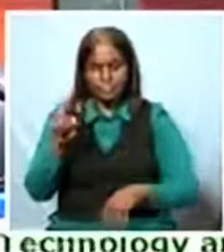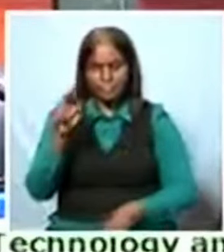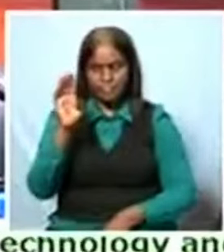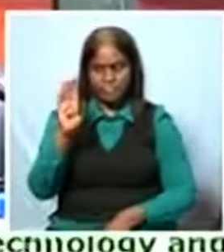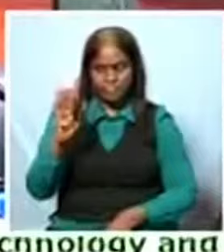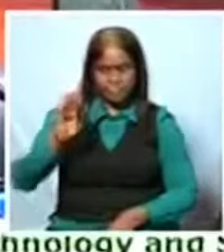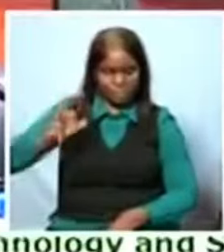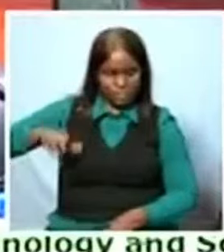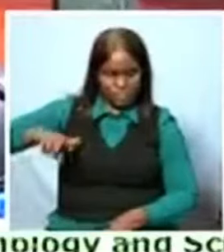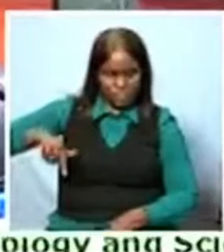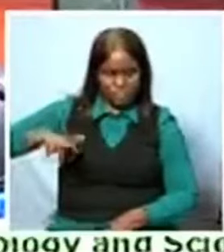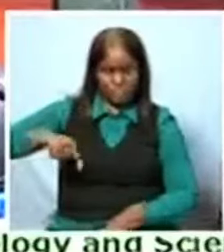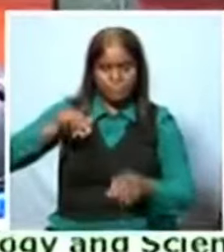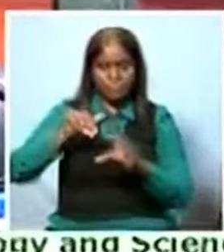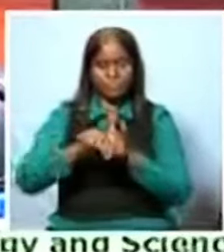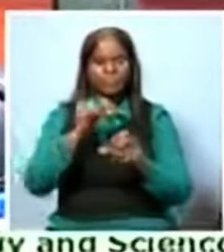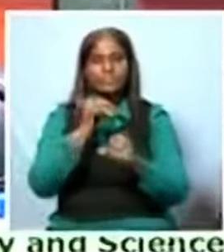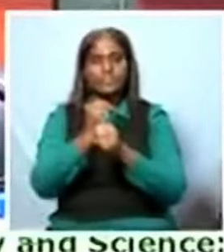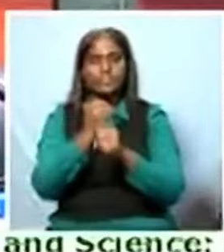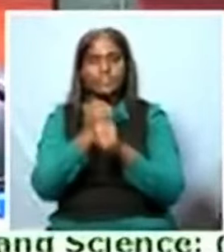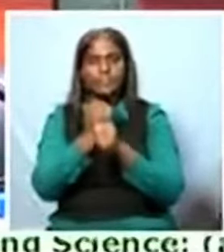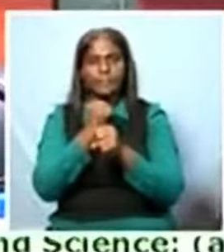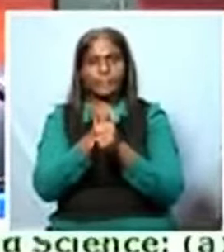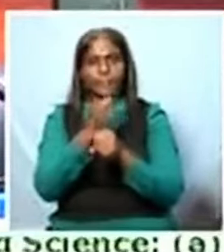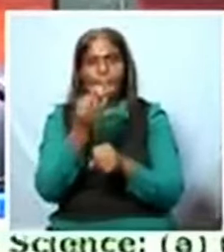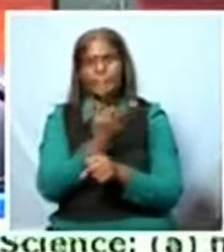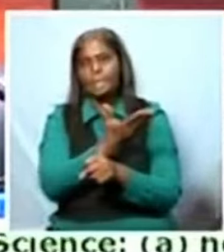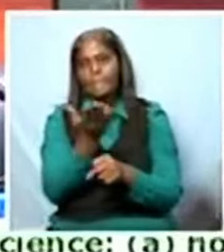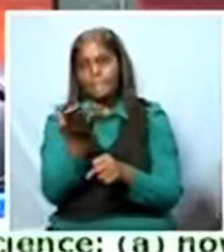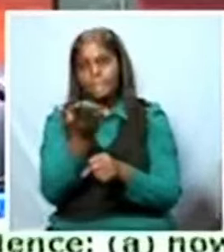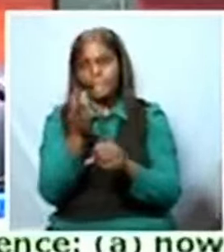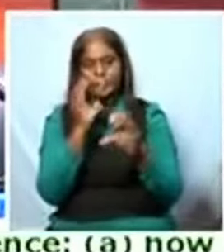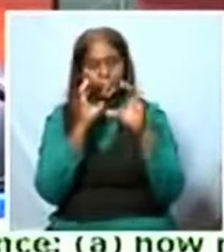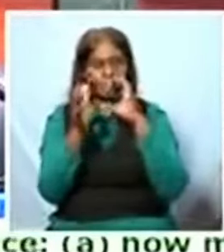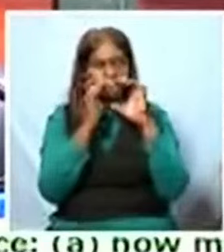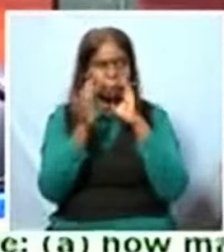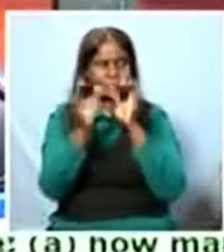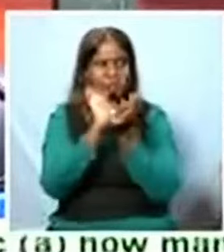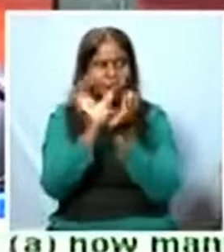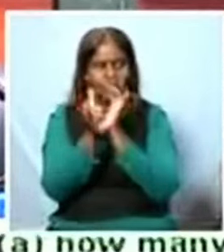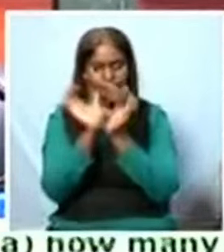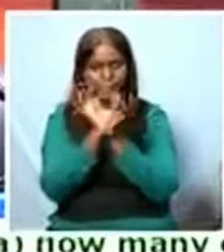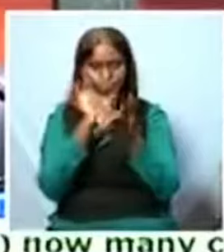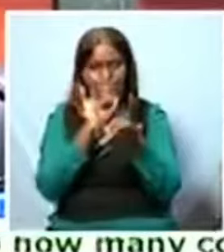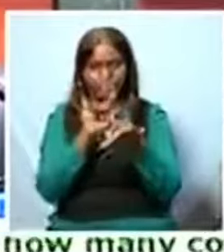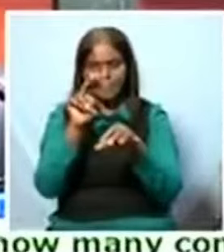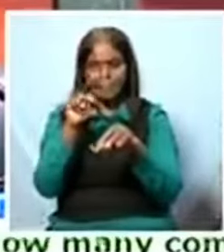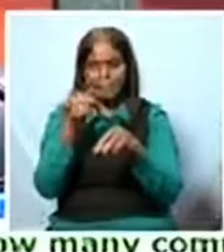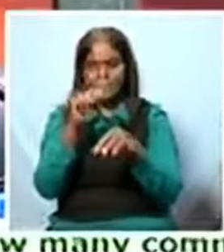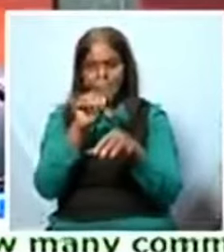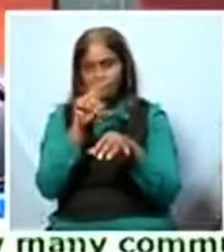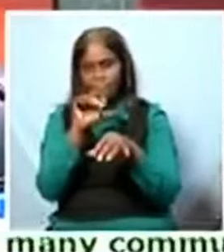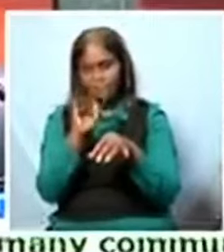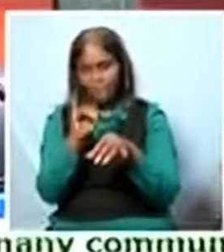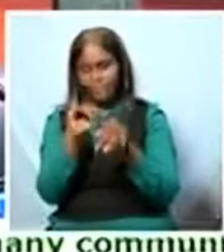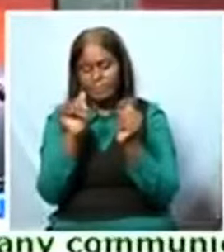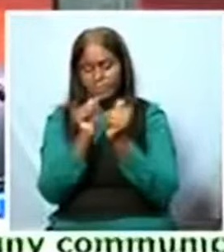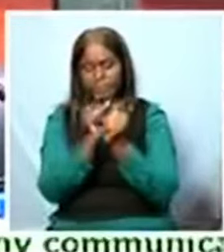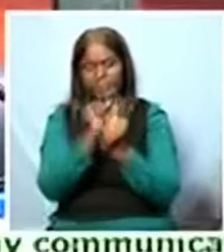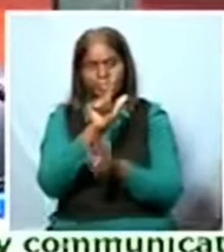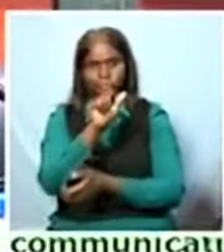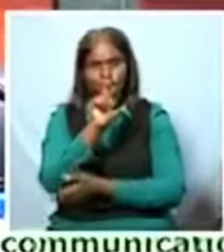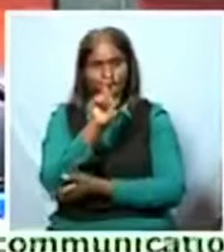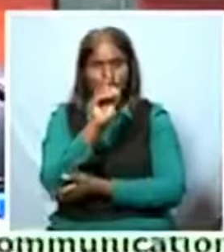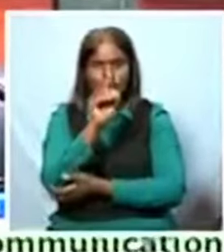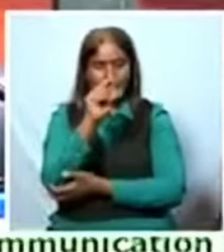The delay in operating of these communication towers at Ngozi and Longo